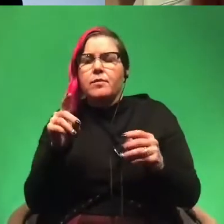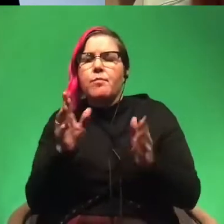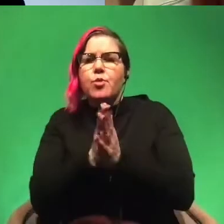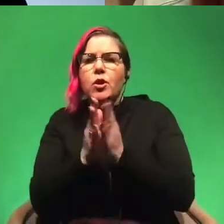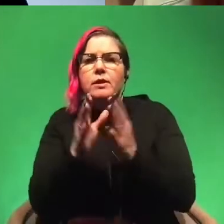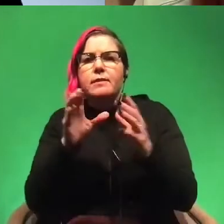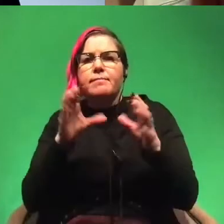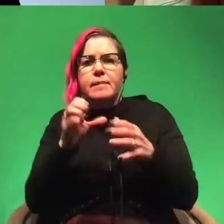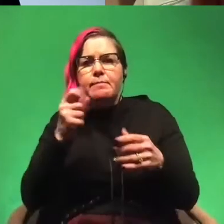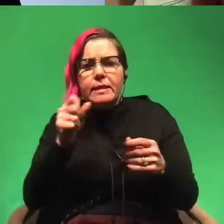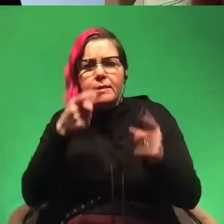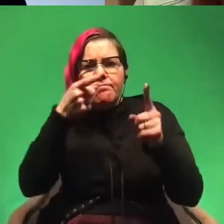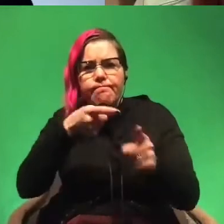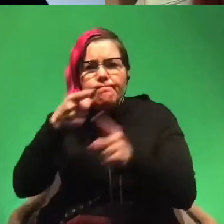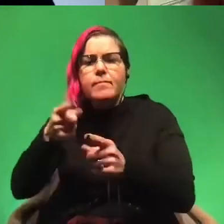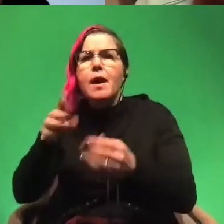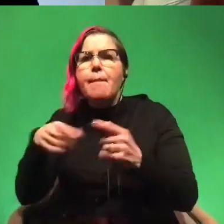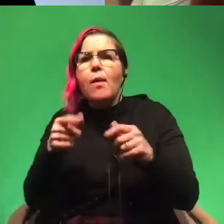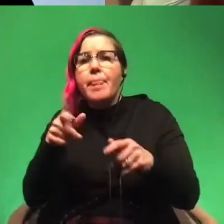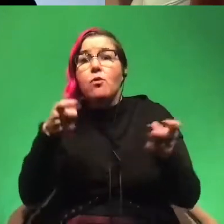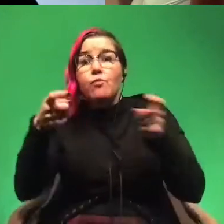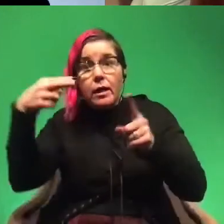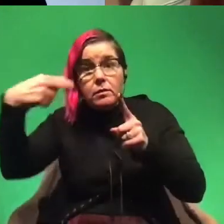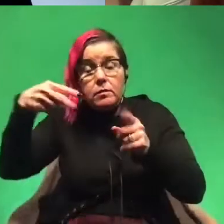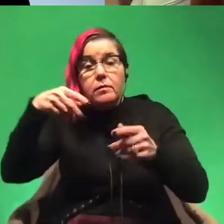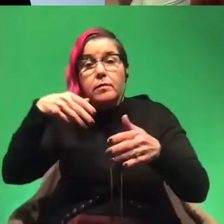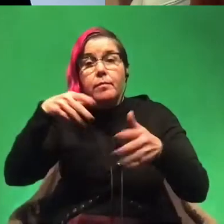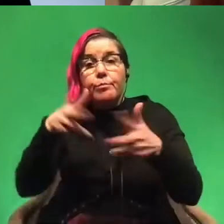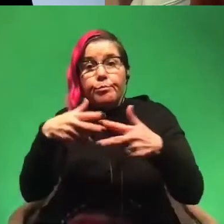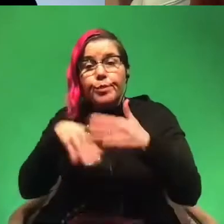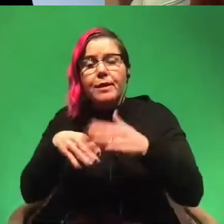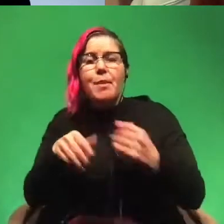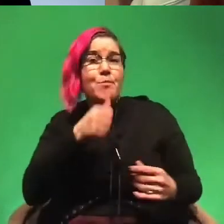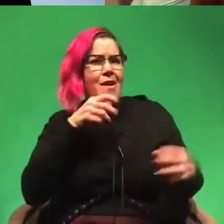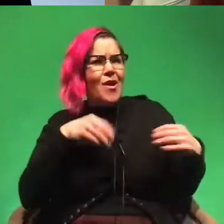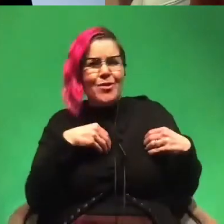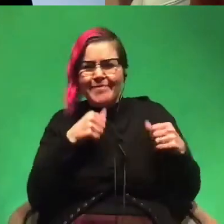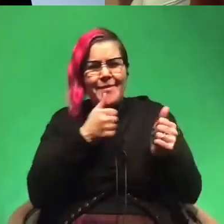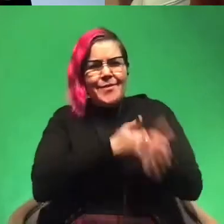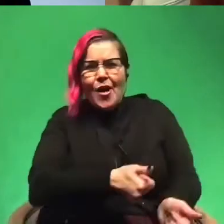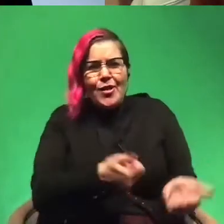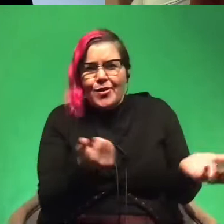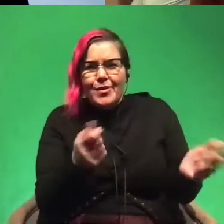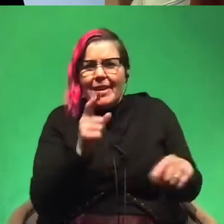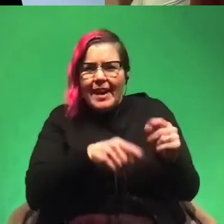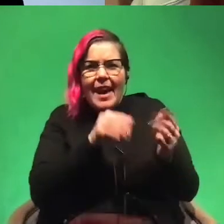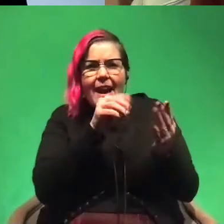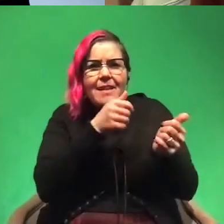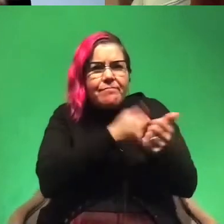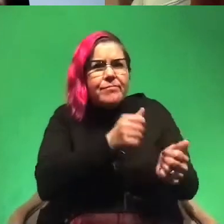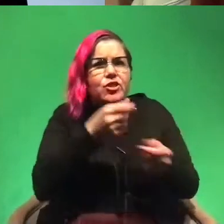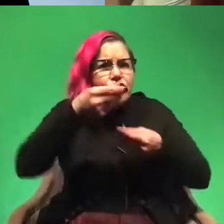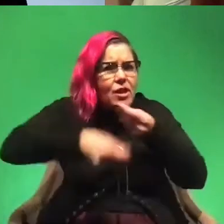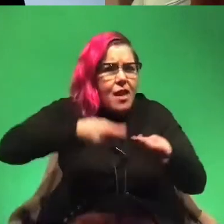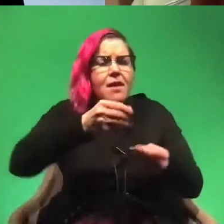specific around that regulated breeding. But private ownership doesn't account for that. There's no way to trace the genetic pedigree. There's no way to trace the